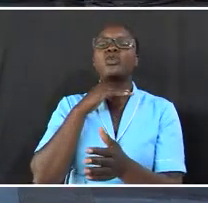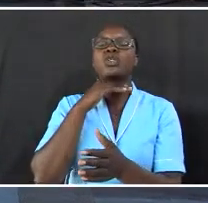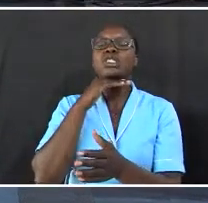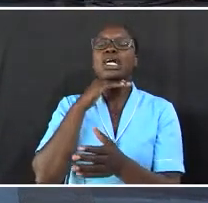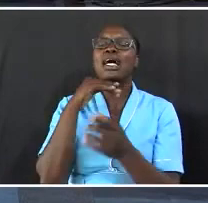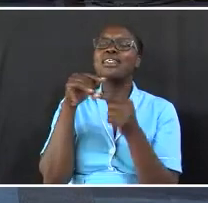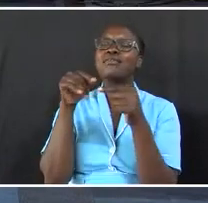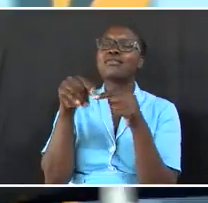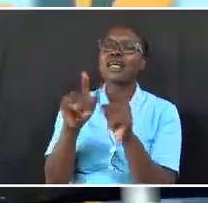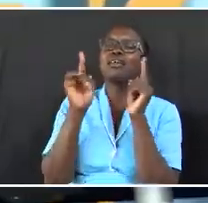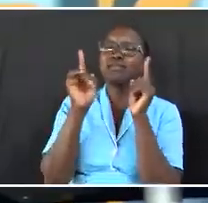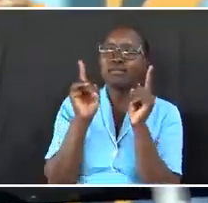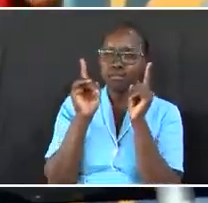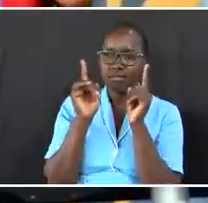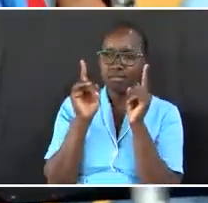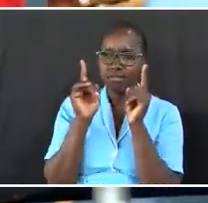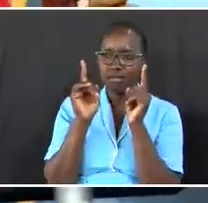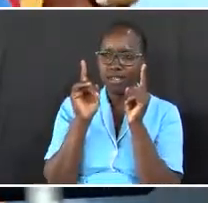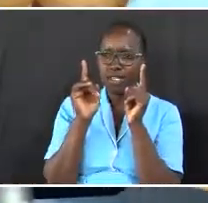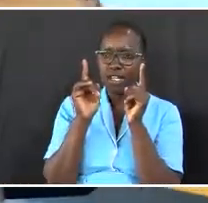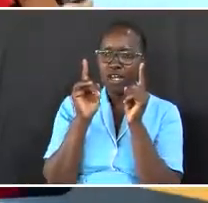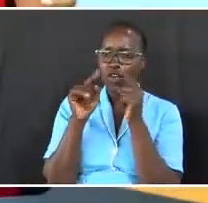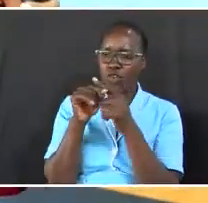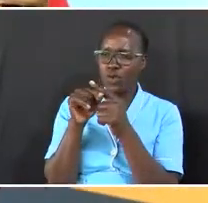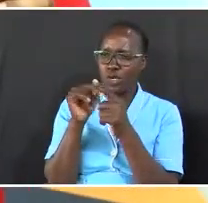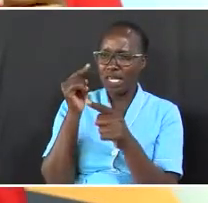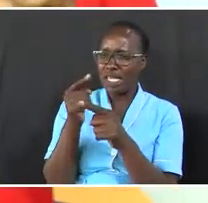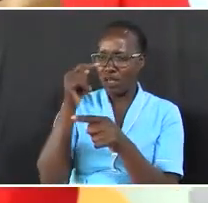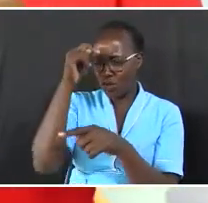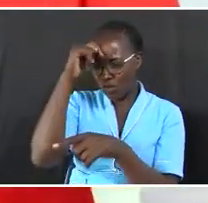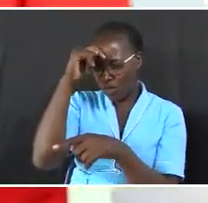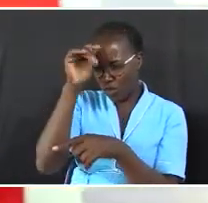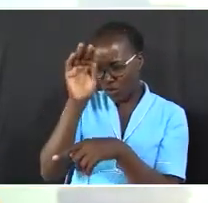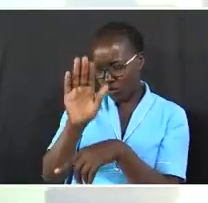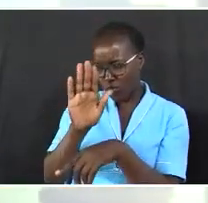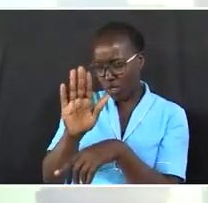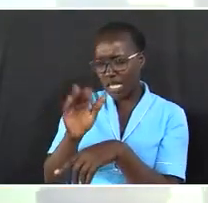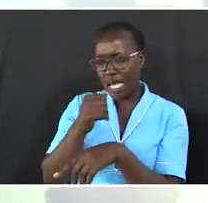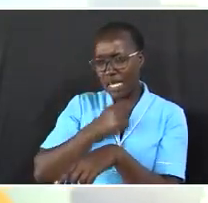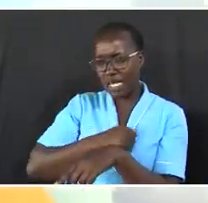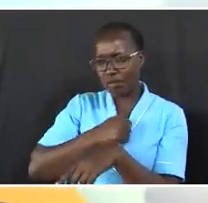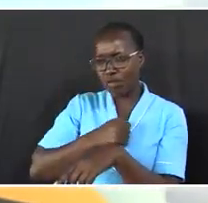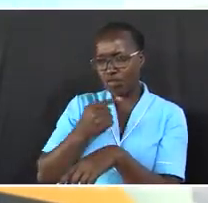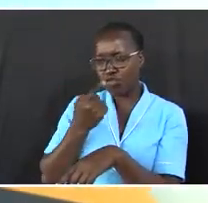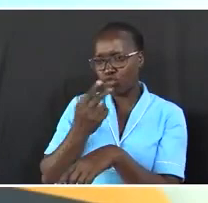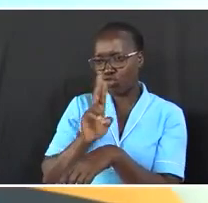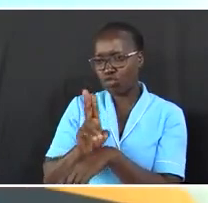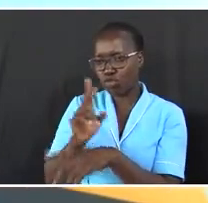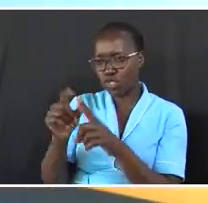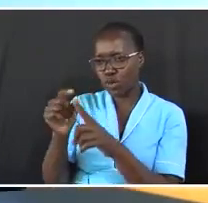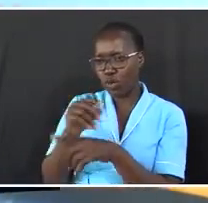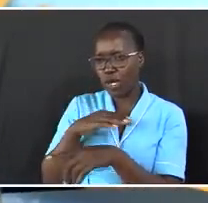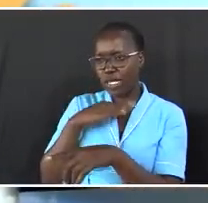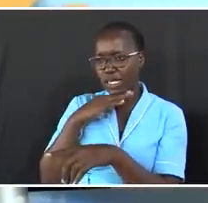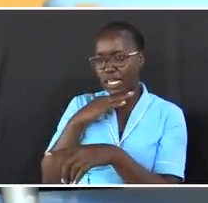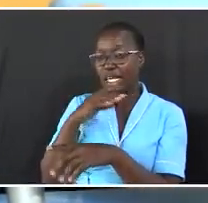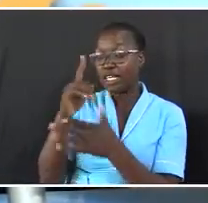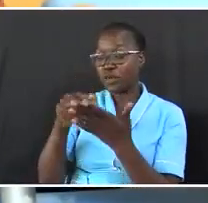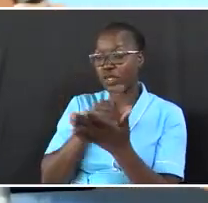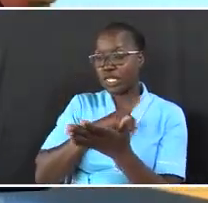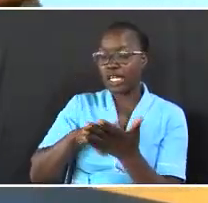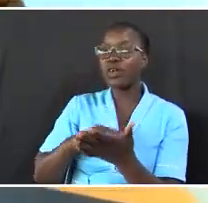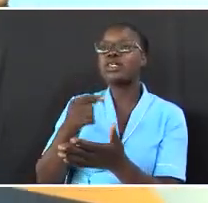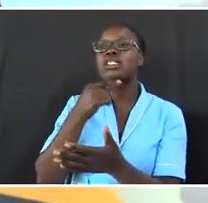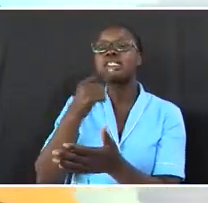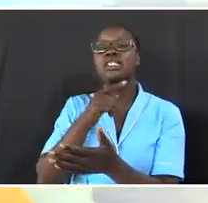of self, that you die of your wisdom. And I'm sorry to use the word death, but this is what the Lord says,